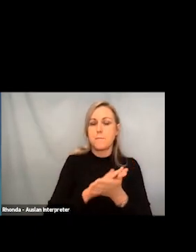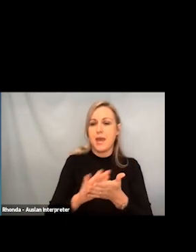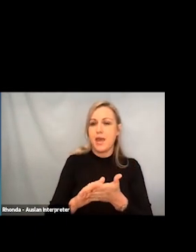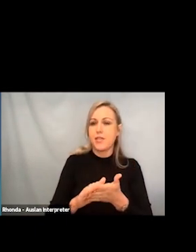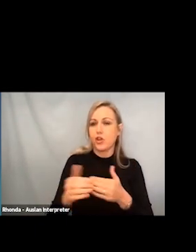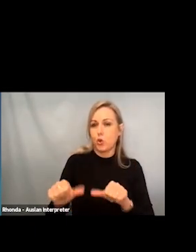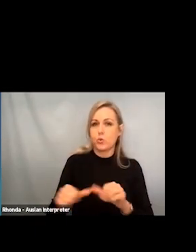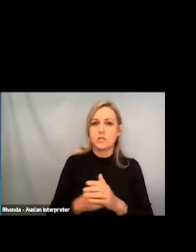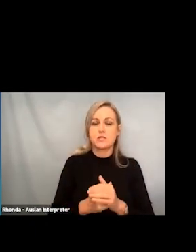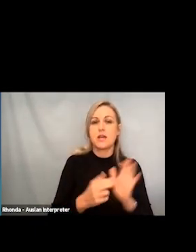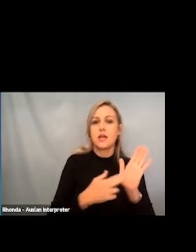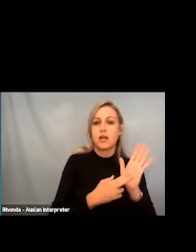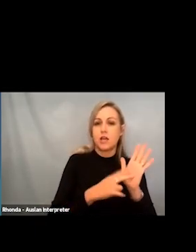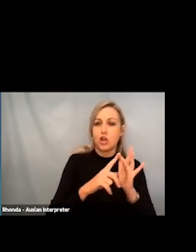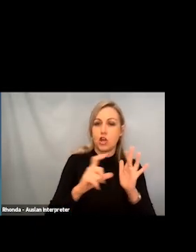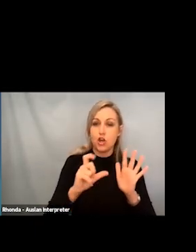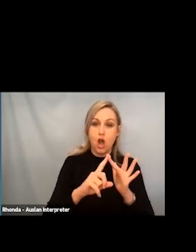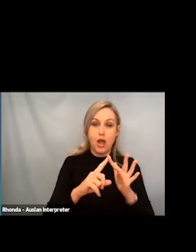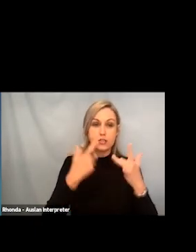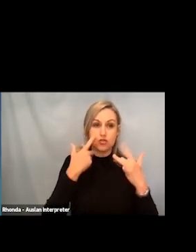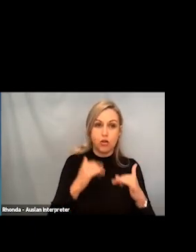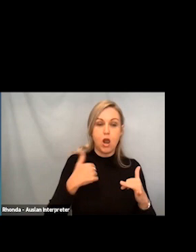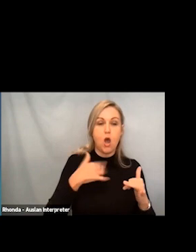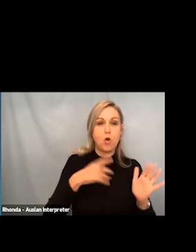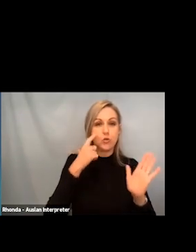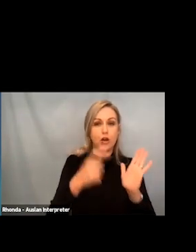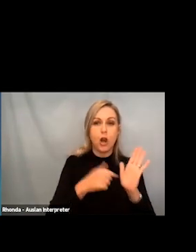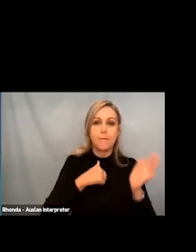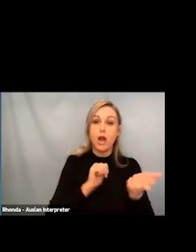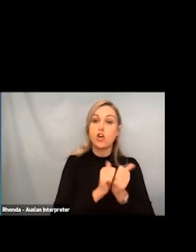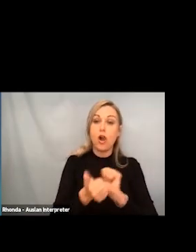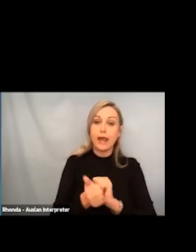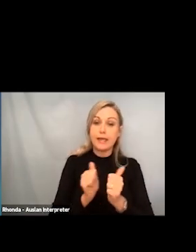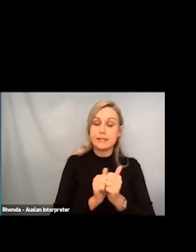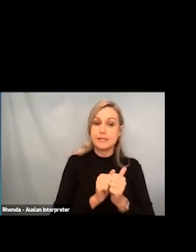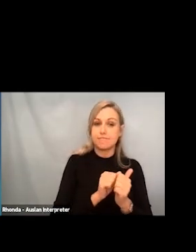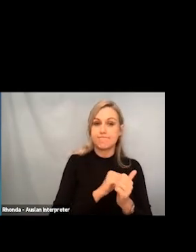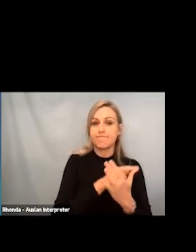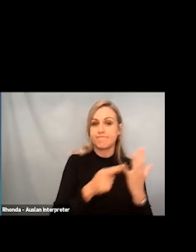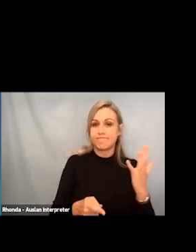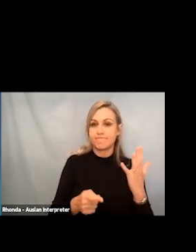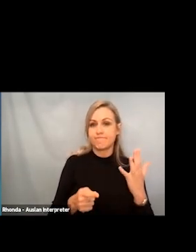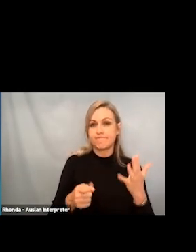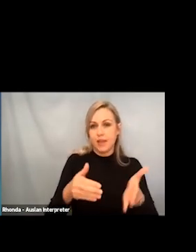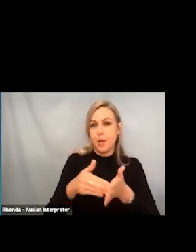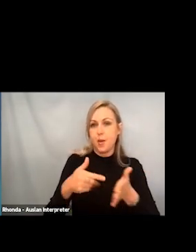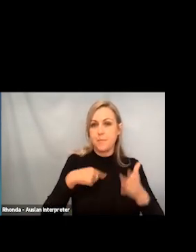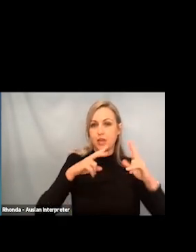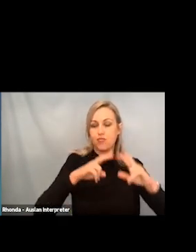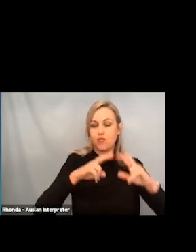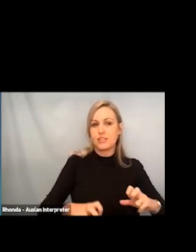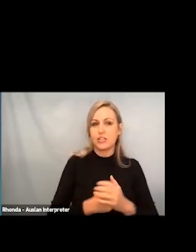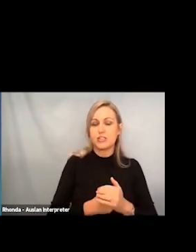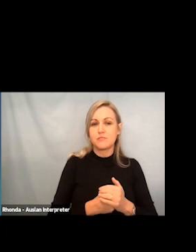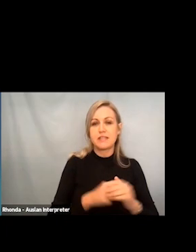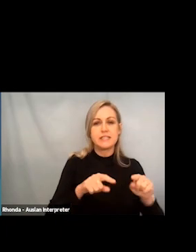So firstly, the NICE trial. I want to acknowledge all of my colleagues who made this work possible. We had a multi-site